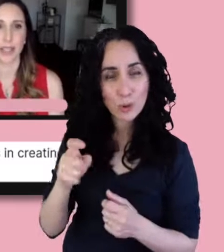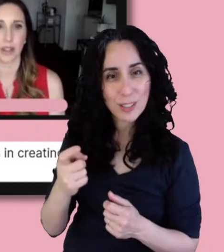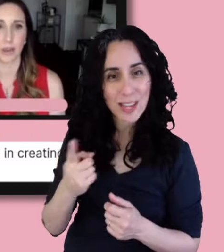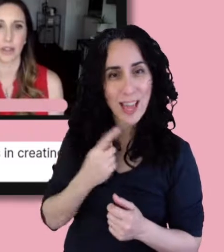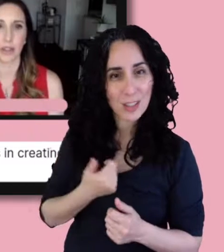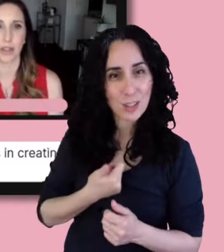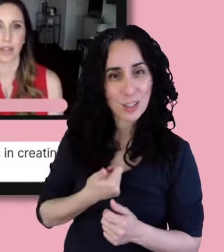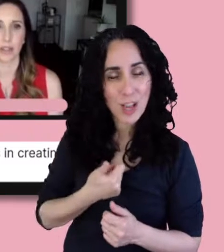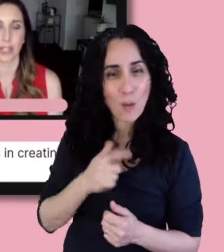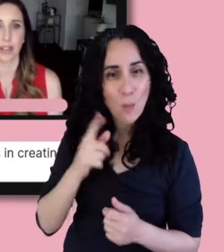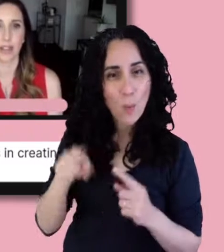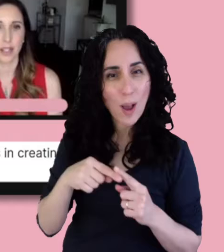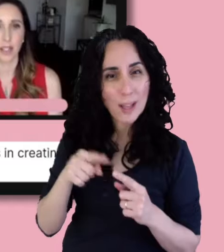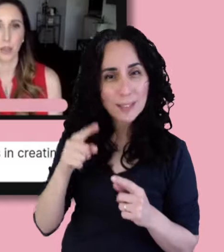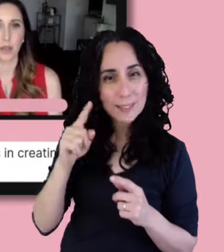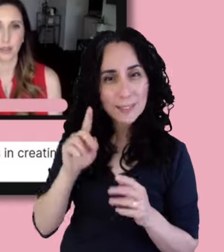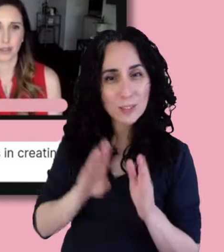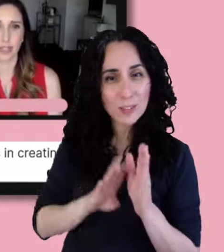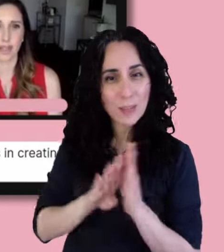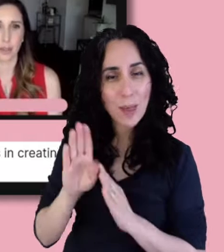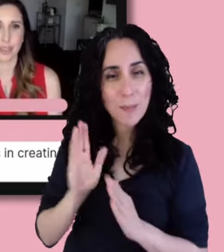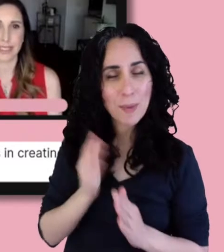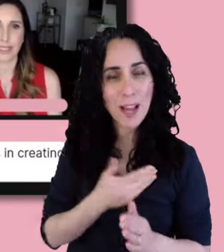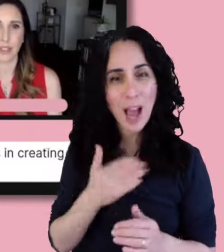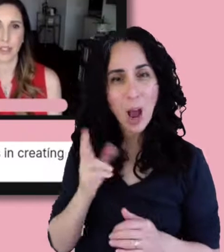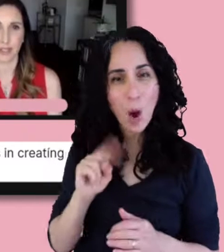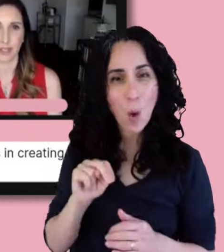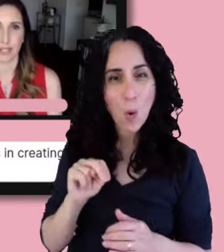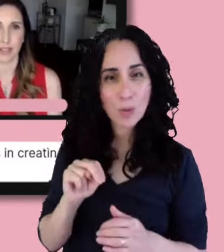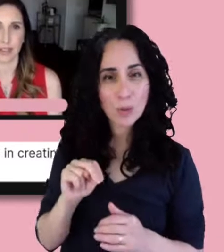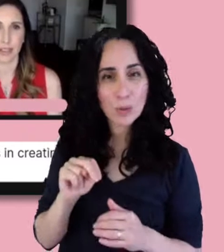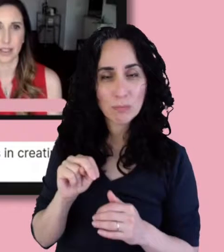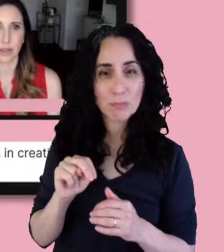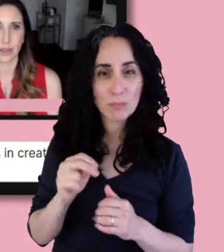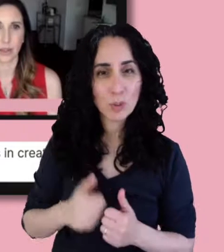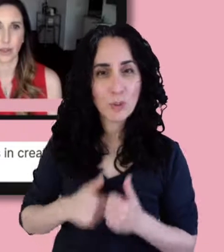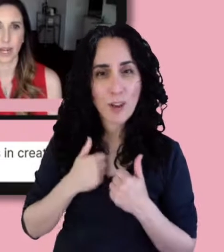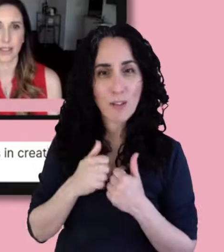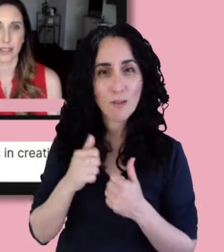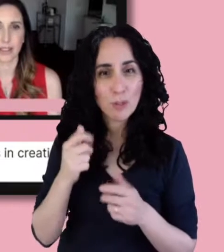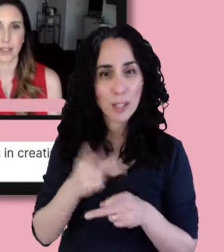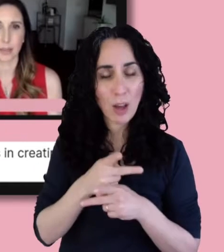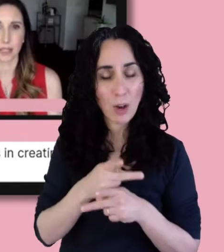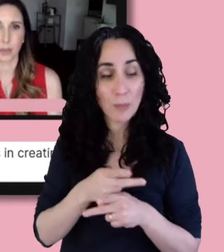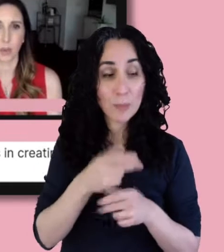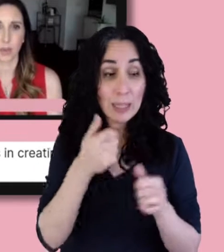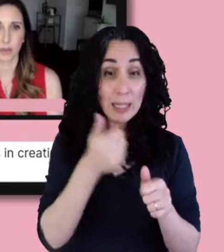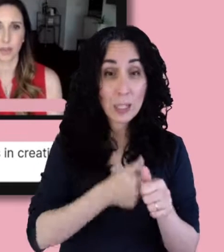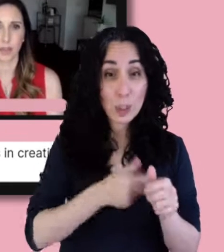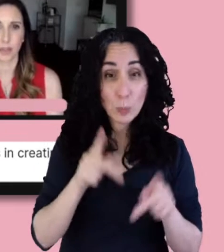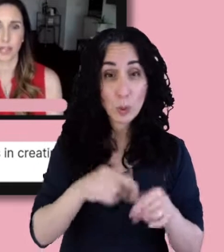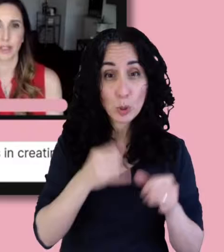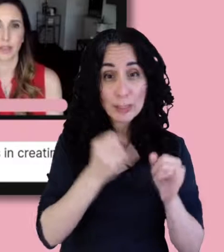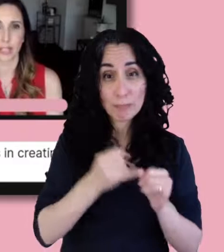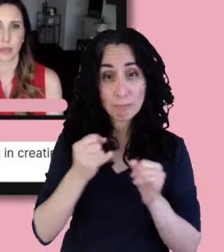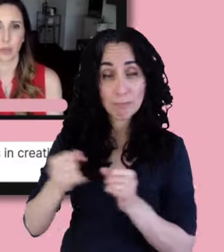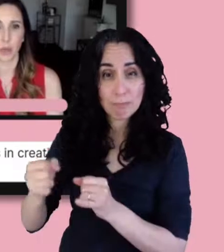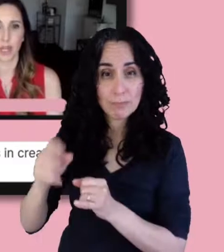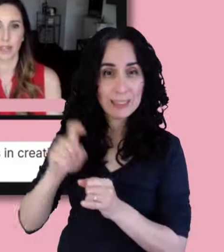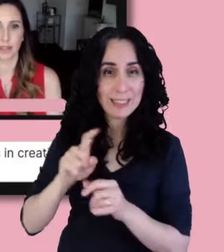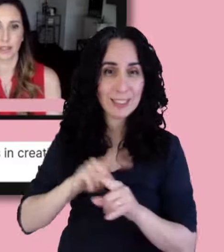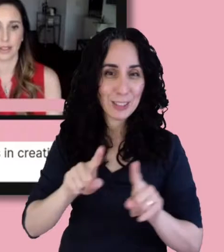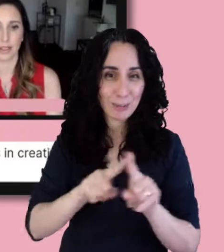creating our own survival care? Well, first, everybody's needs are different. So I think it's going to be important for you to kind of say,